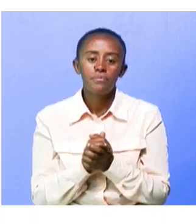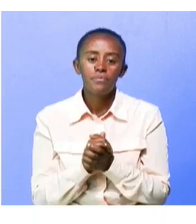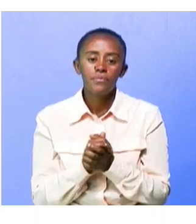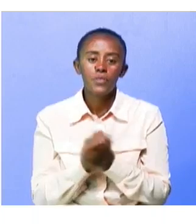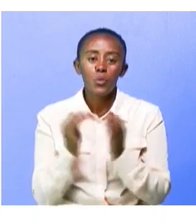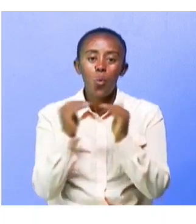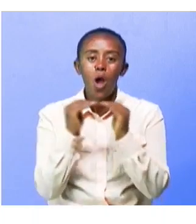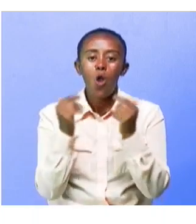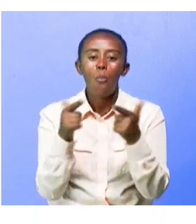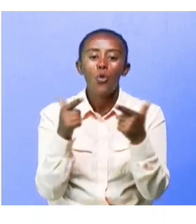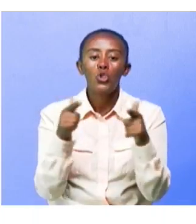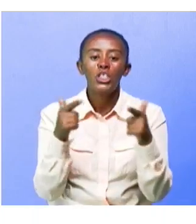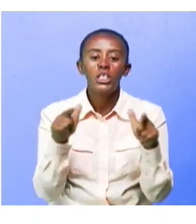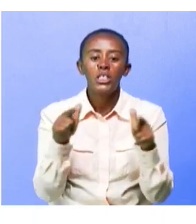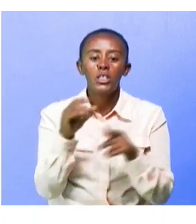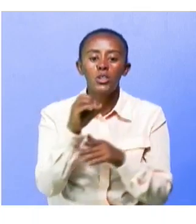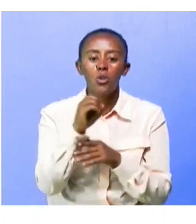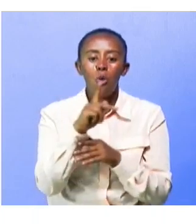opportunities